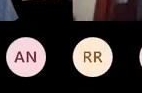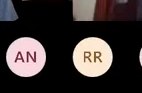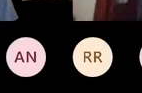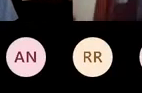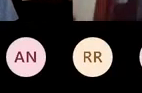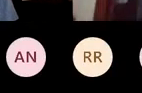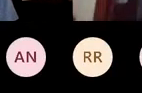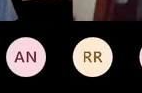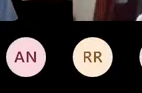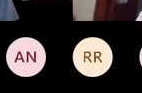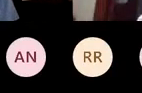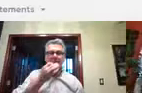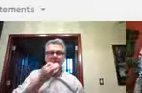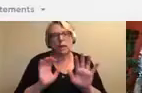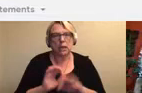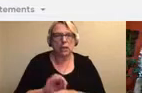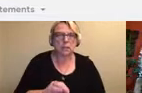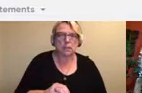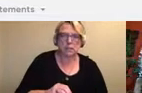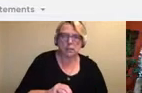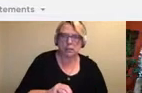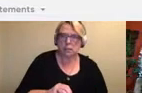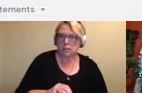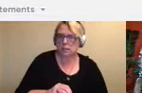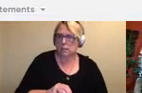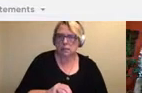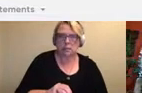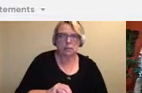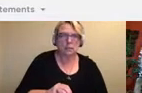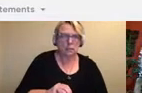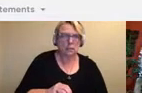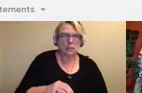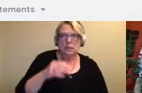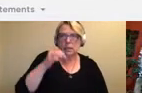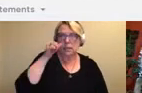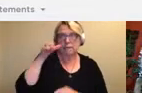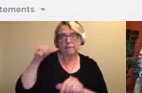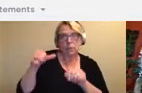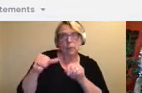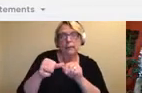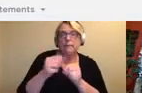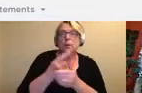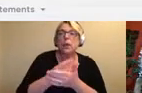with this. So if you remember from last week, we used